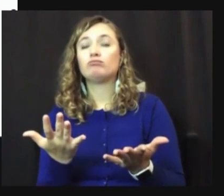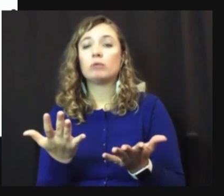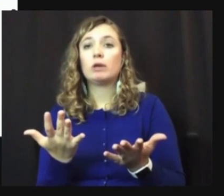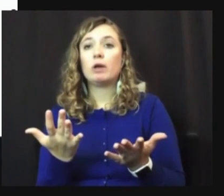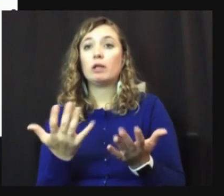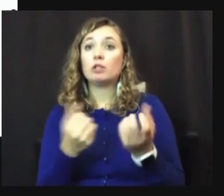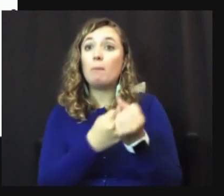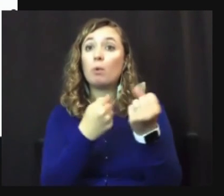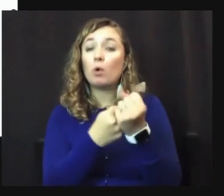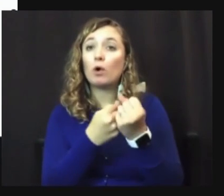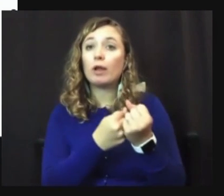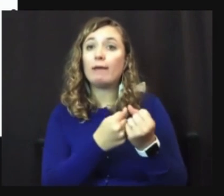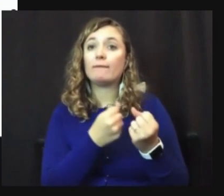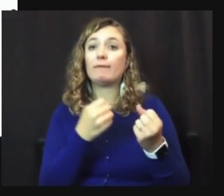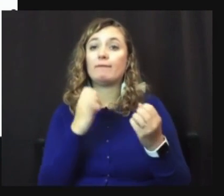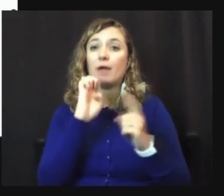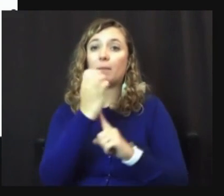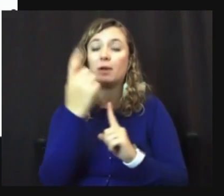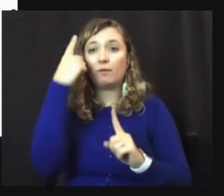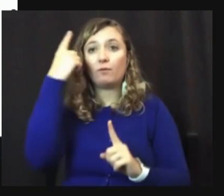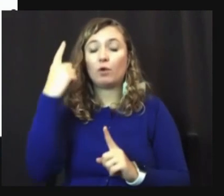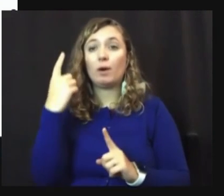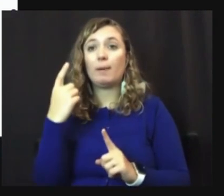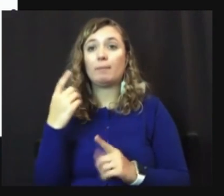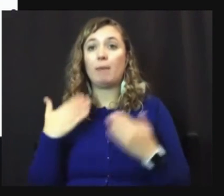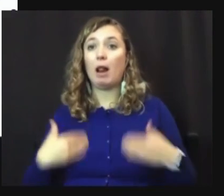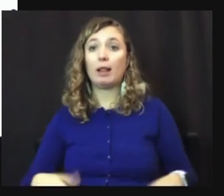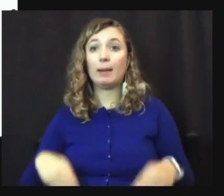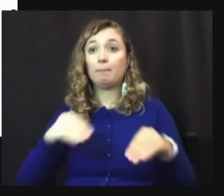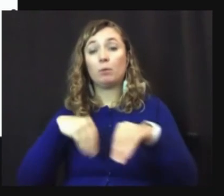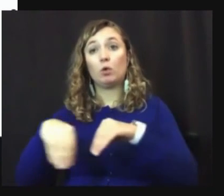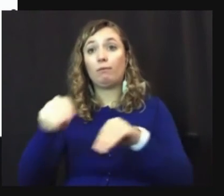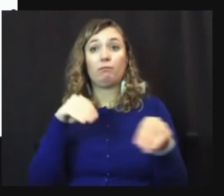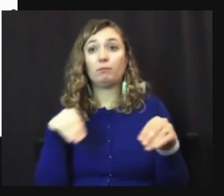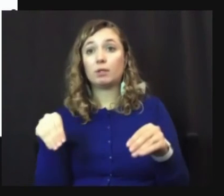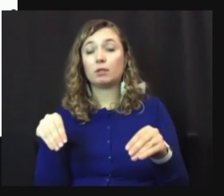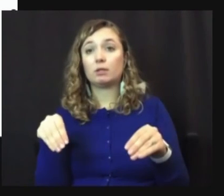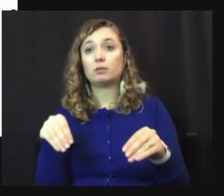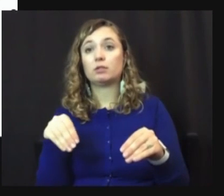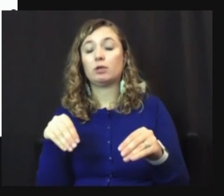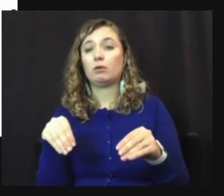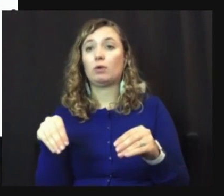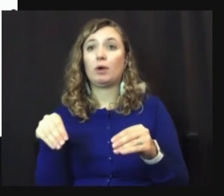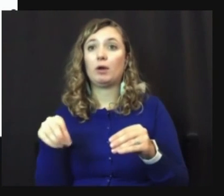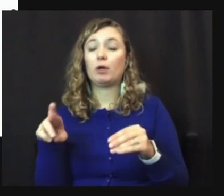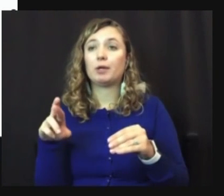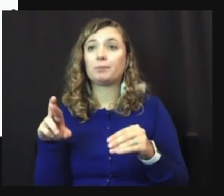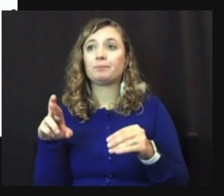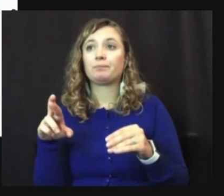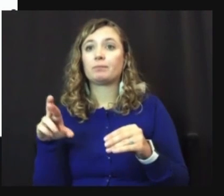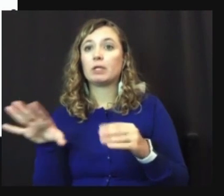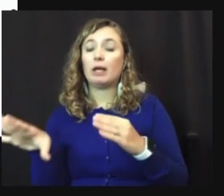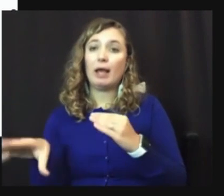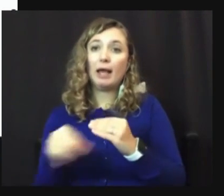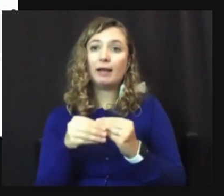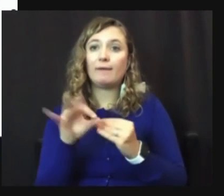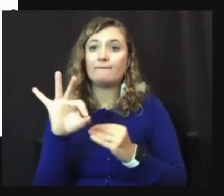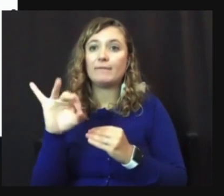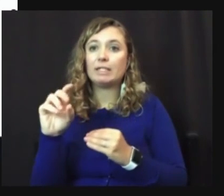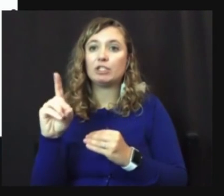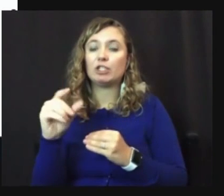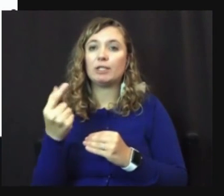for bodies and bodily movement and incorporating fidgets, incorporating discussions around that.